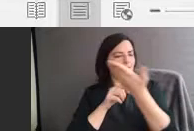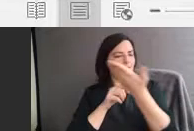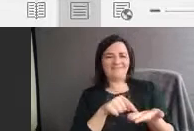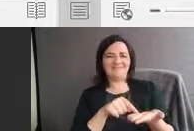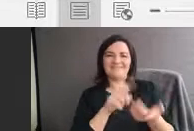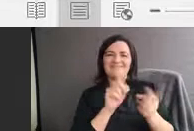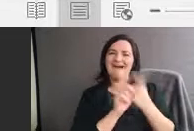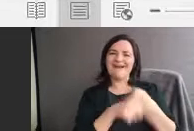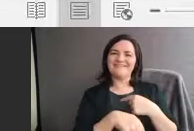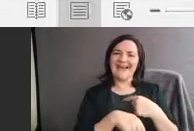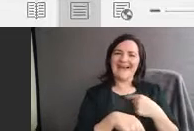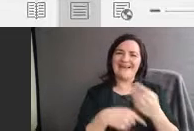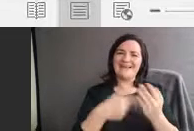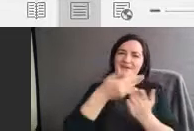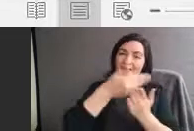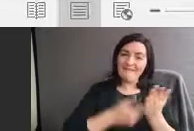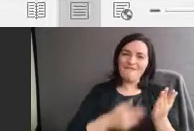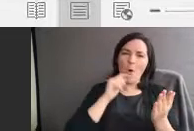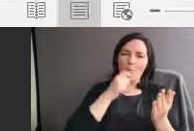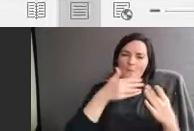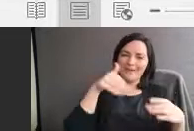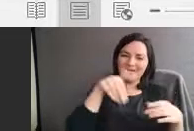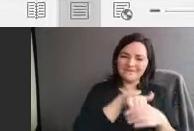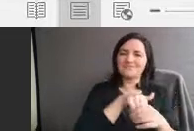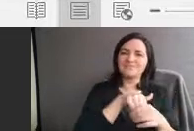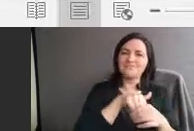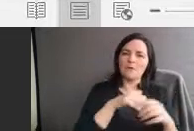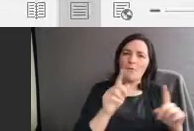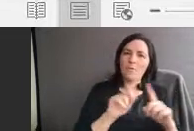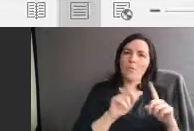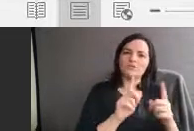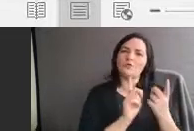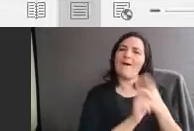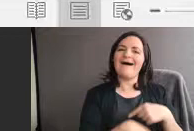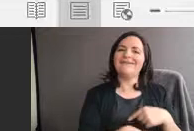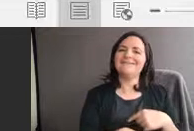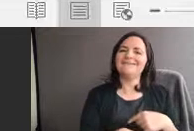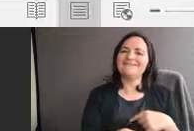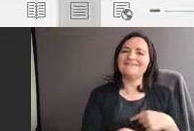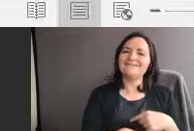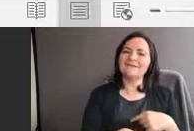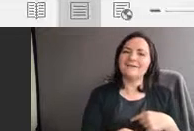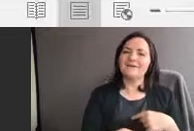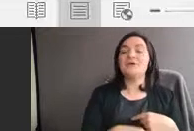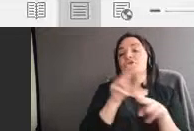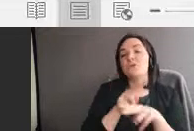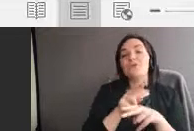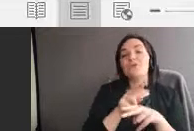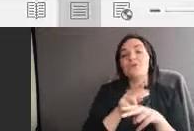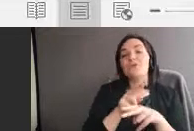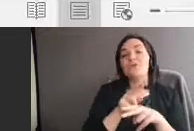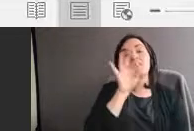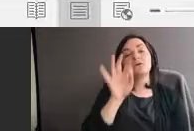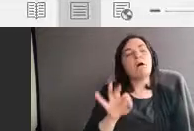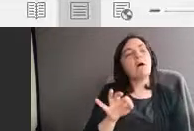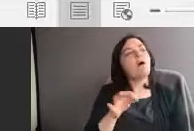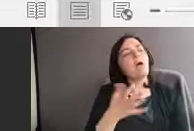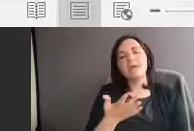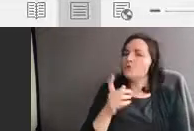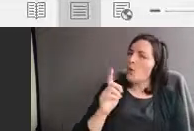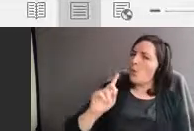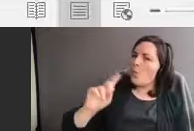So the supervisor will ask you, okay, what's your research question? Your supervisor will ask you, tell me about some of the literature that you've looked